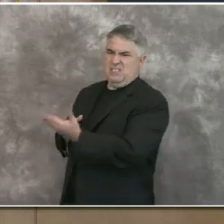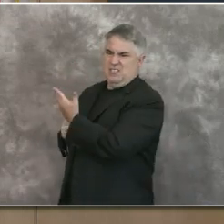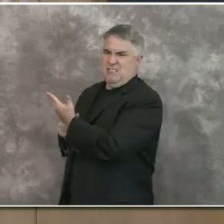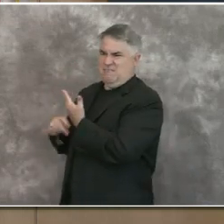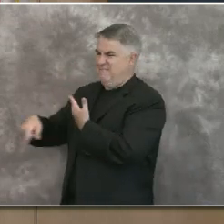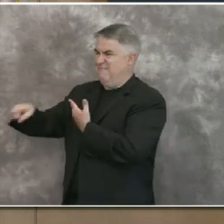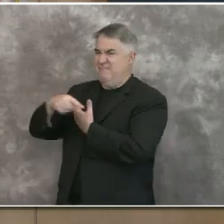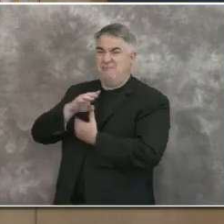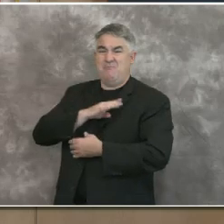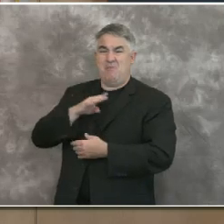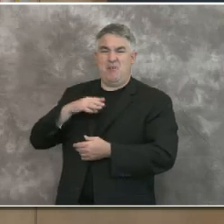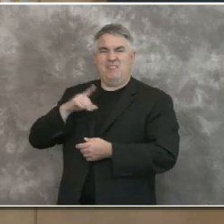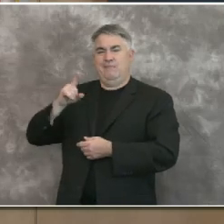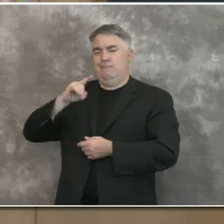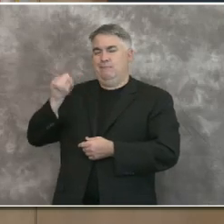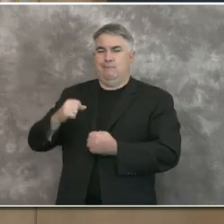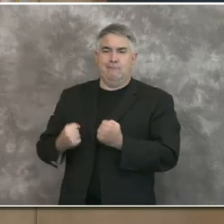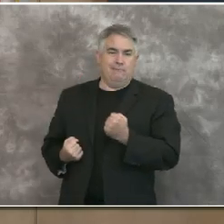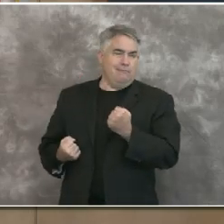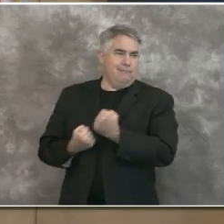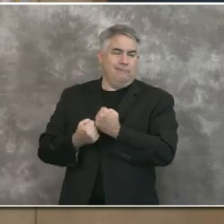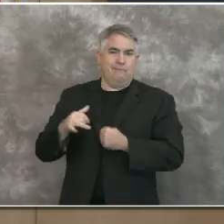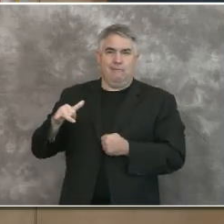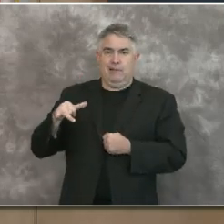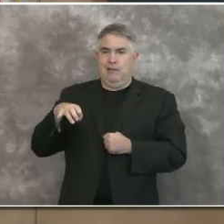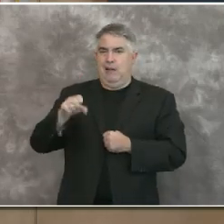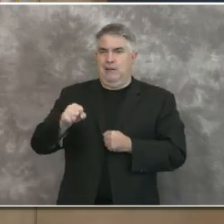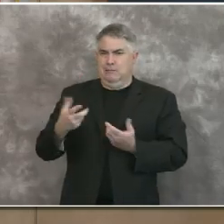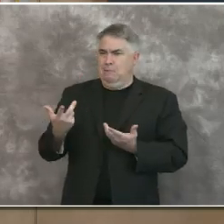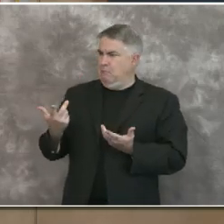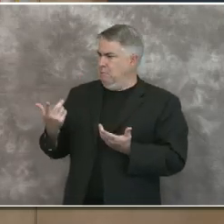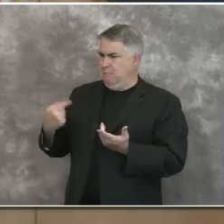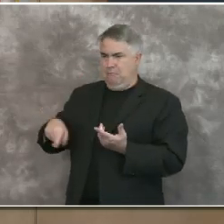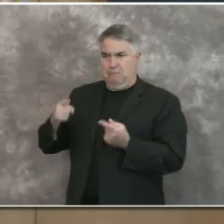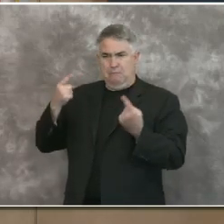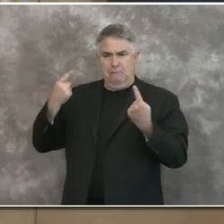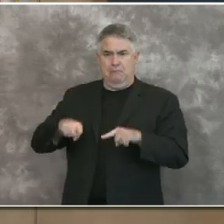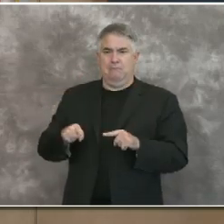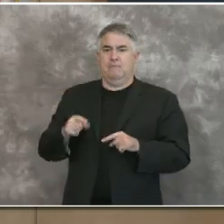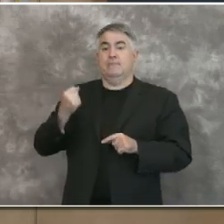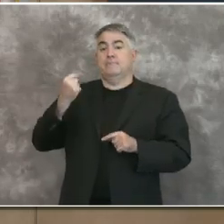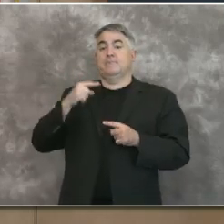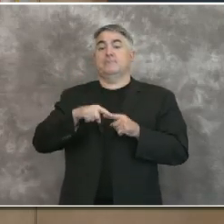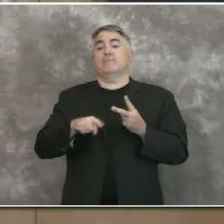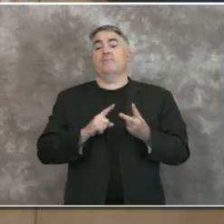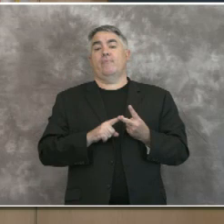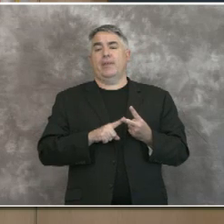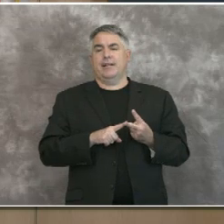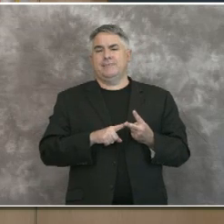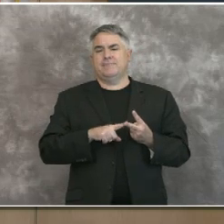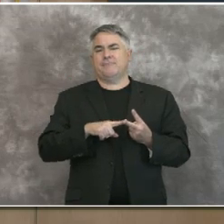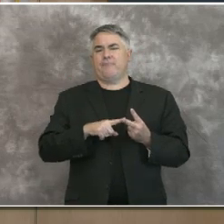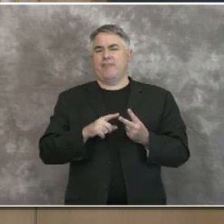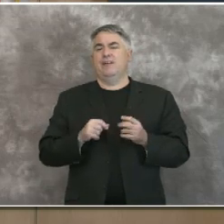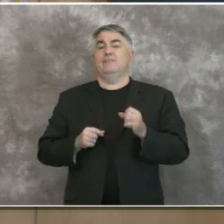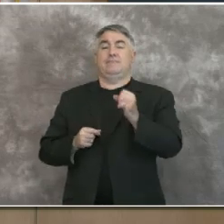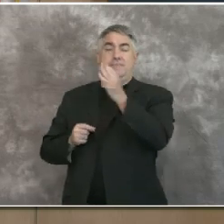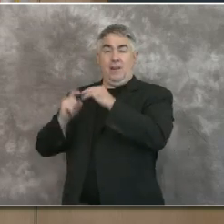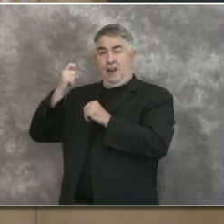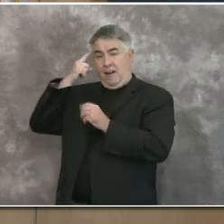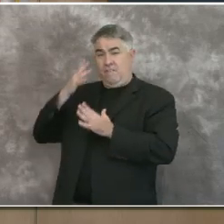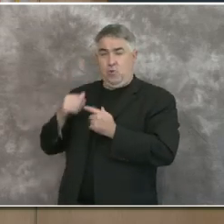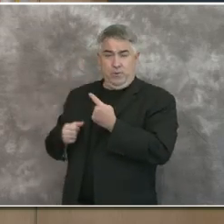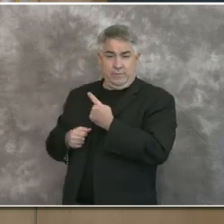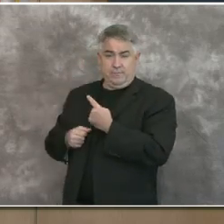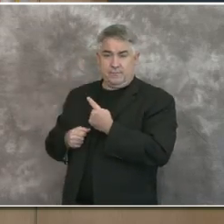We've submitted the plan. We hope to hear back and move through. The other one was merely a mechanism to send the governor a letter saying we would like to do